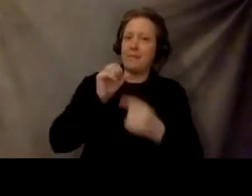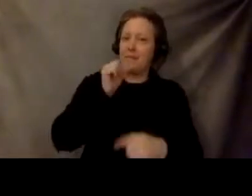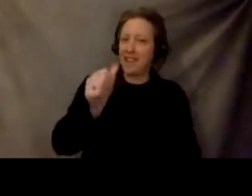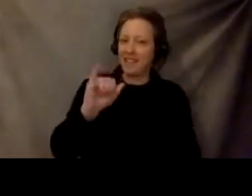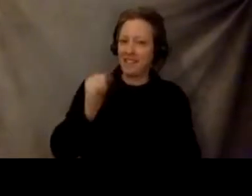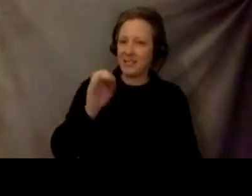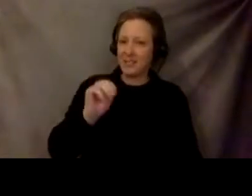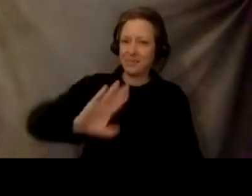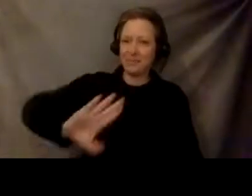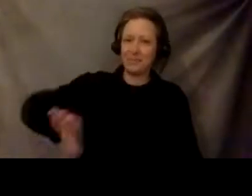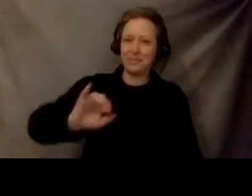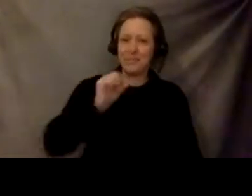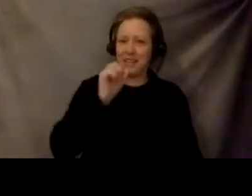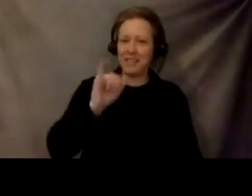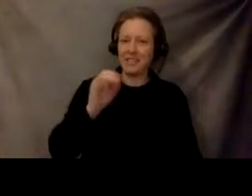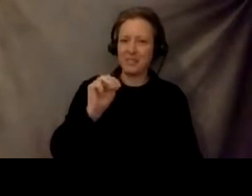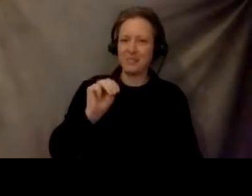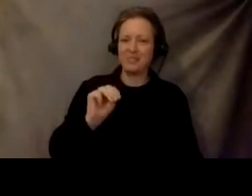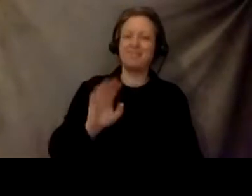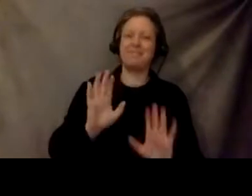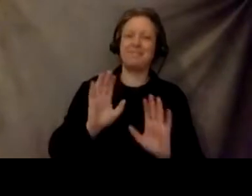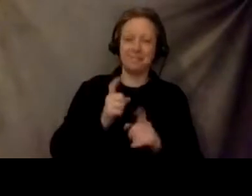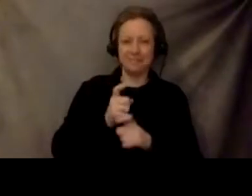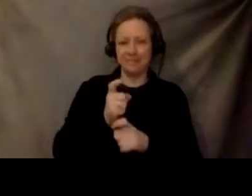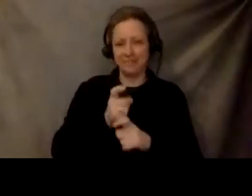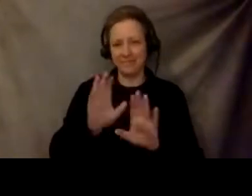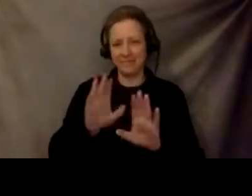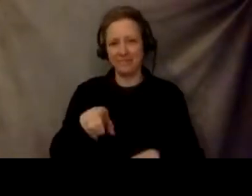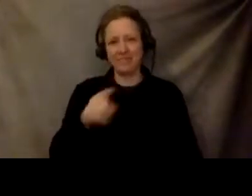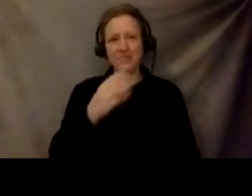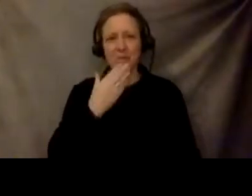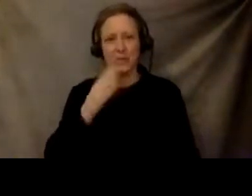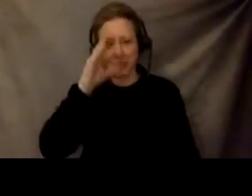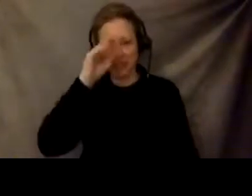Anybody but Jim. No, he's a good guy. Known him a long time.